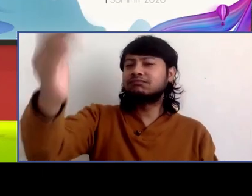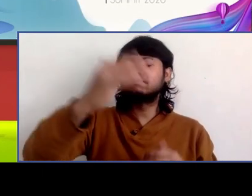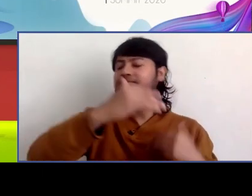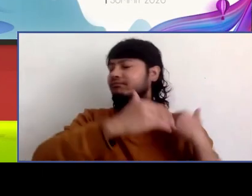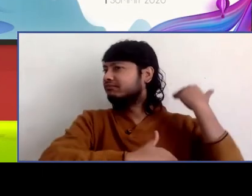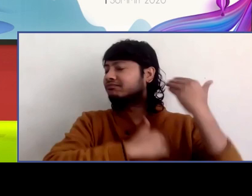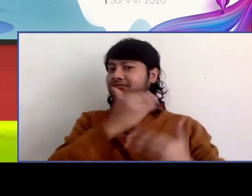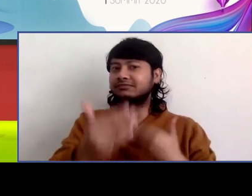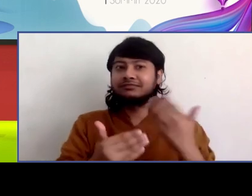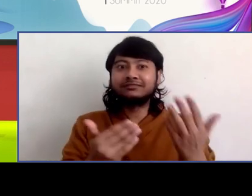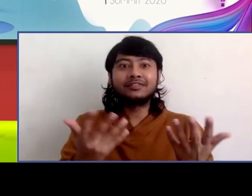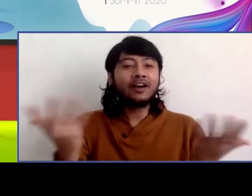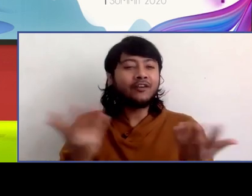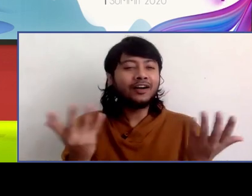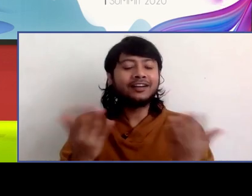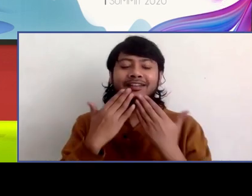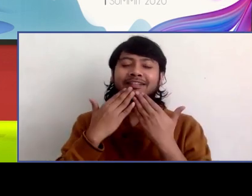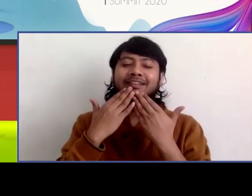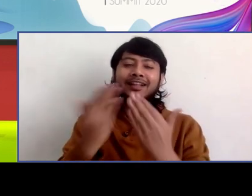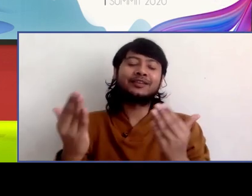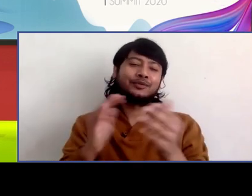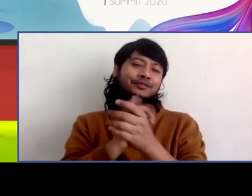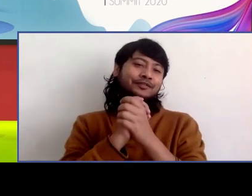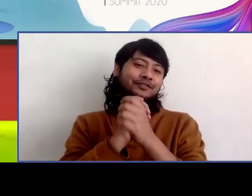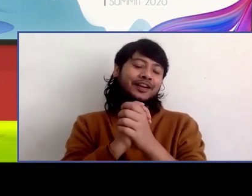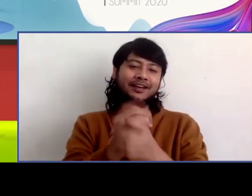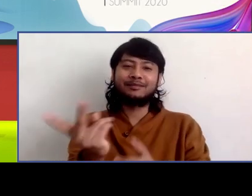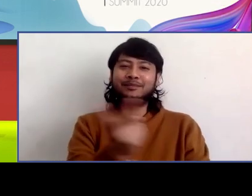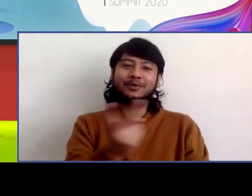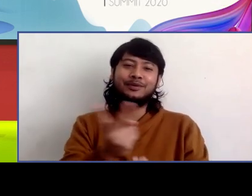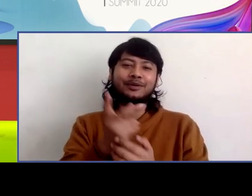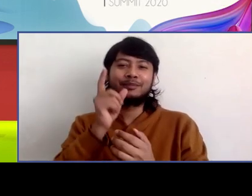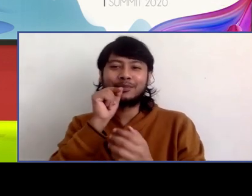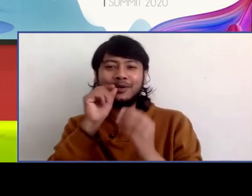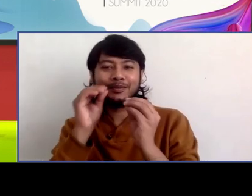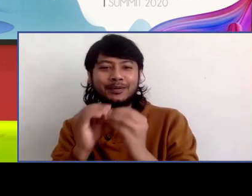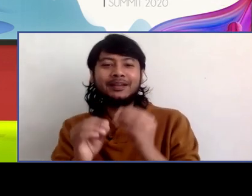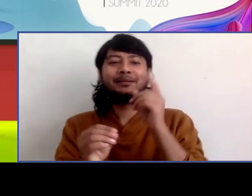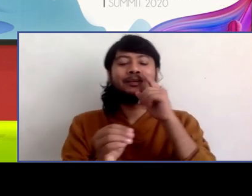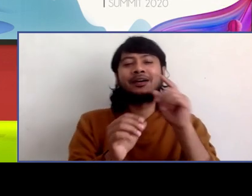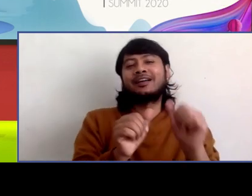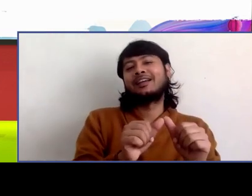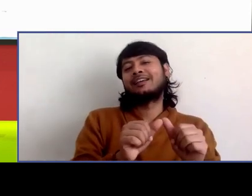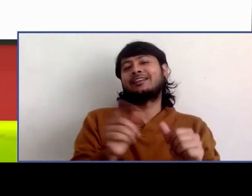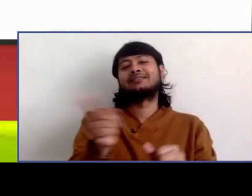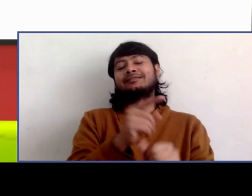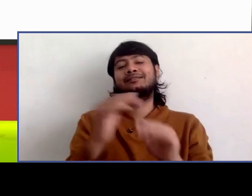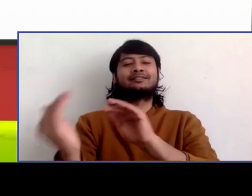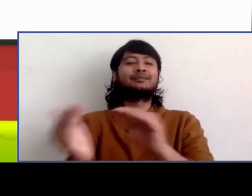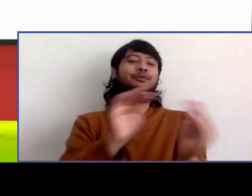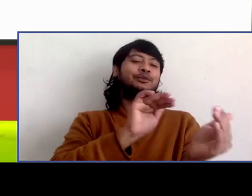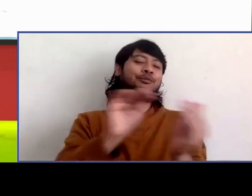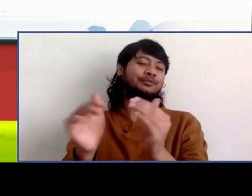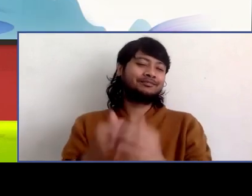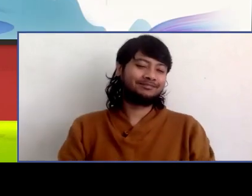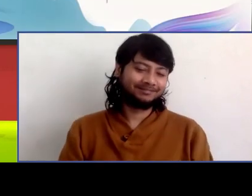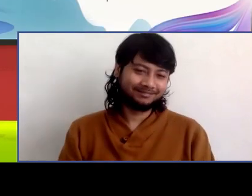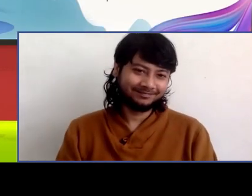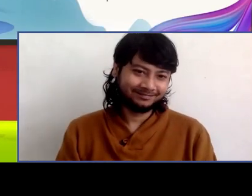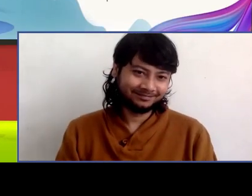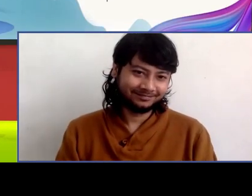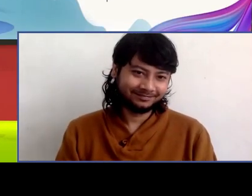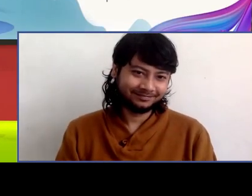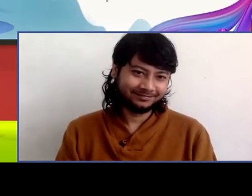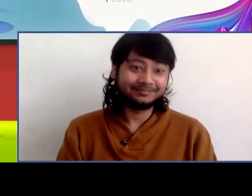friendship can do. Bharat for Ashwin, Ashwin for Bharat. Who wouldn't want a friendship like